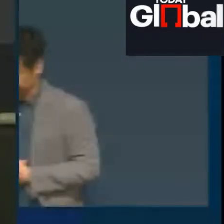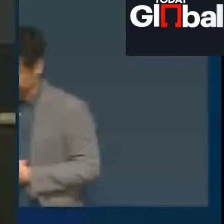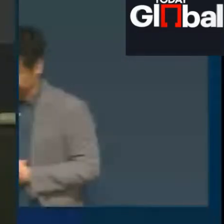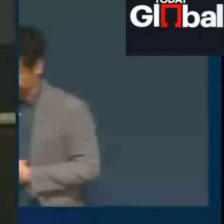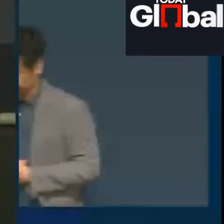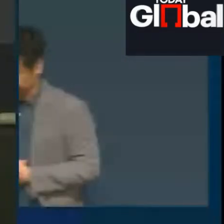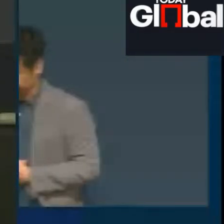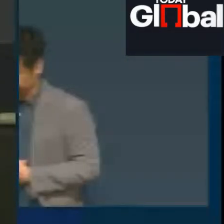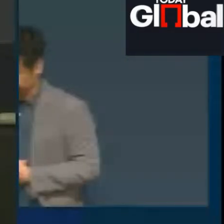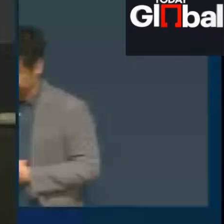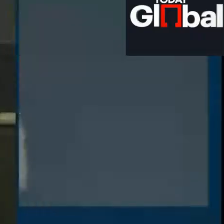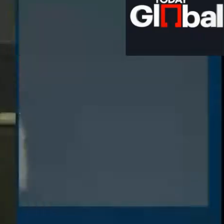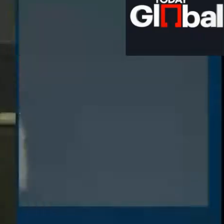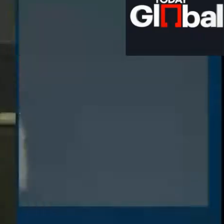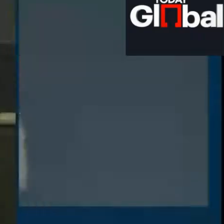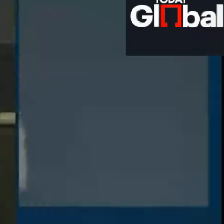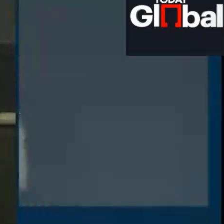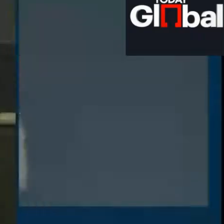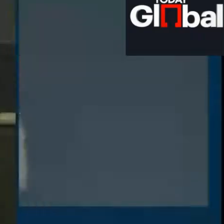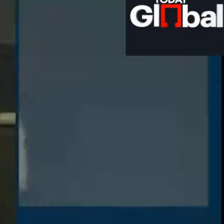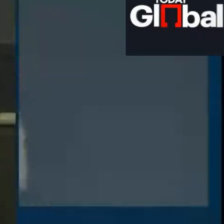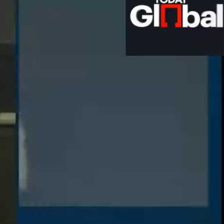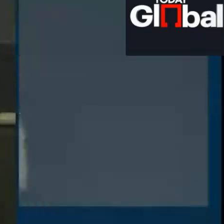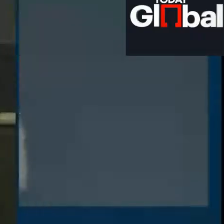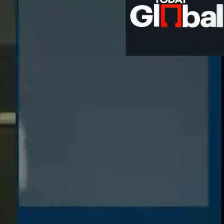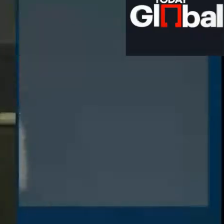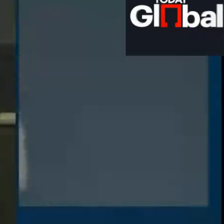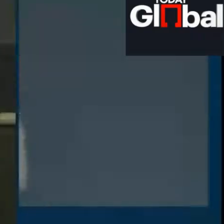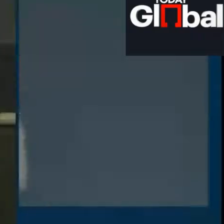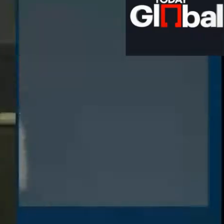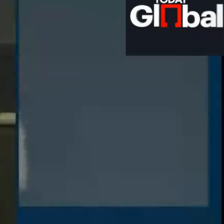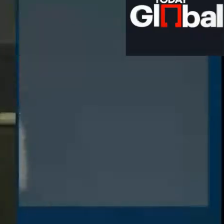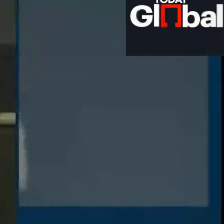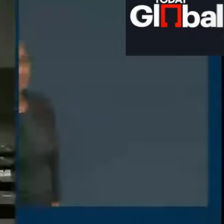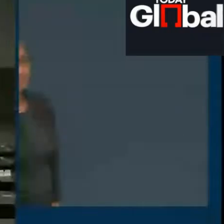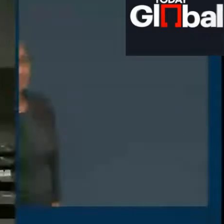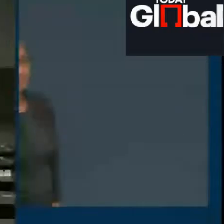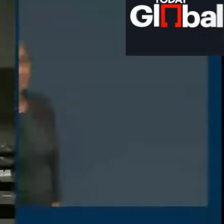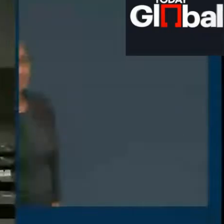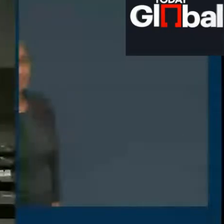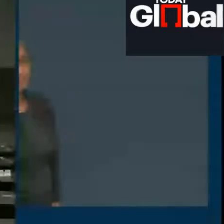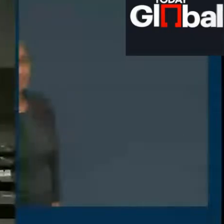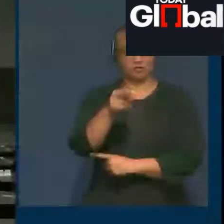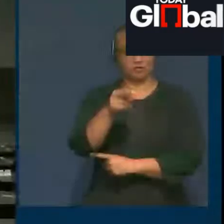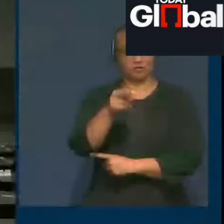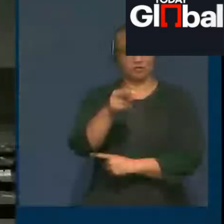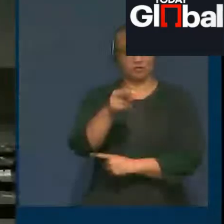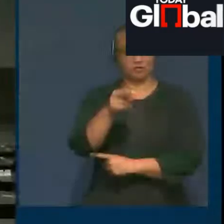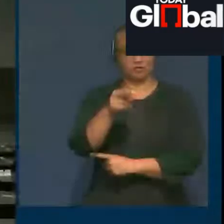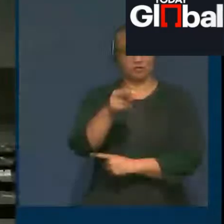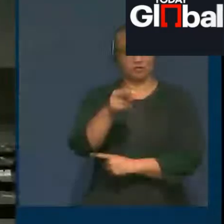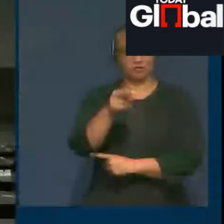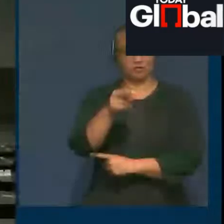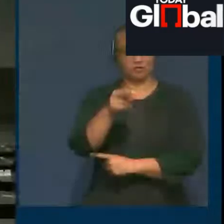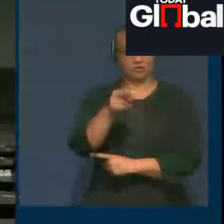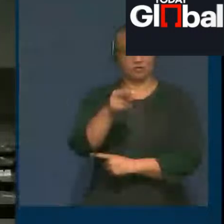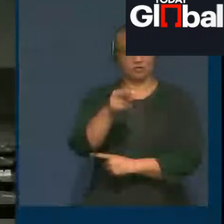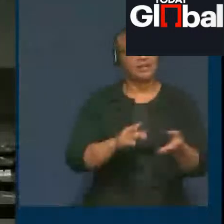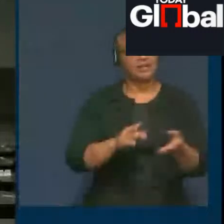Institute, because this is an independent one. You have the floor. To the representative of the National Human Rights Institute.